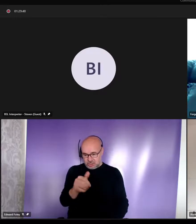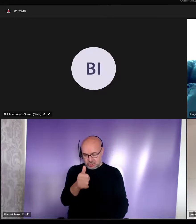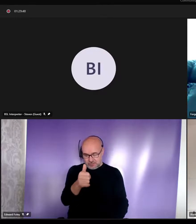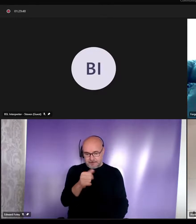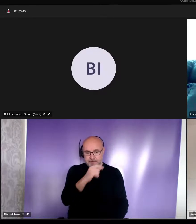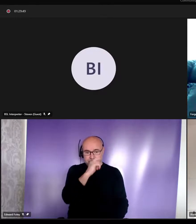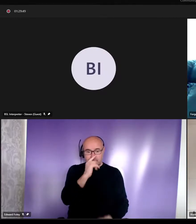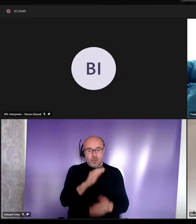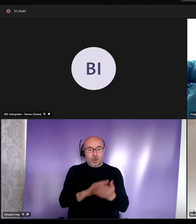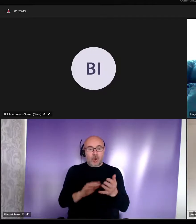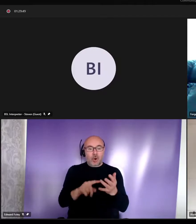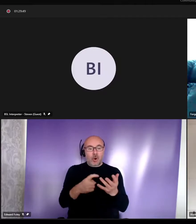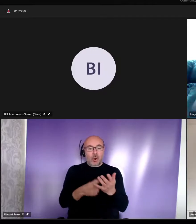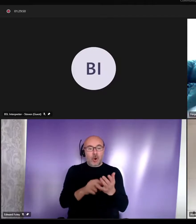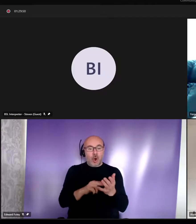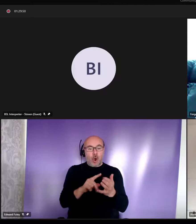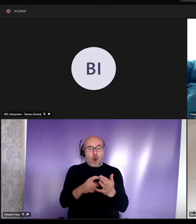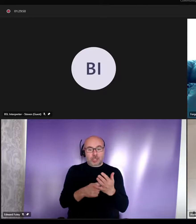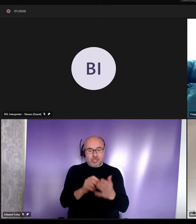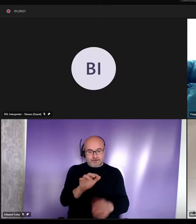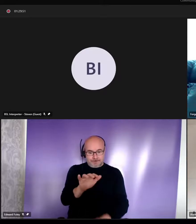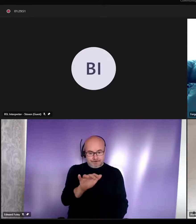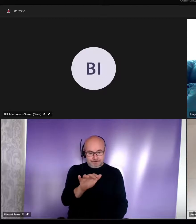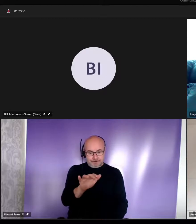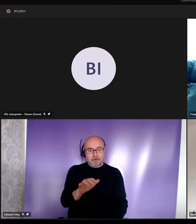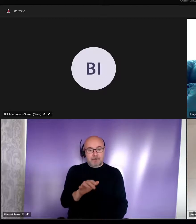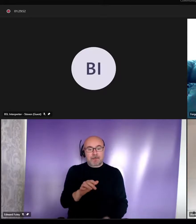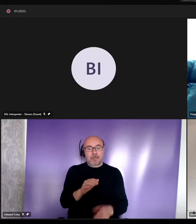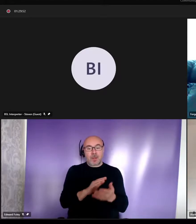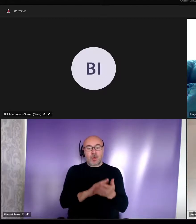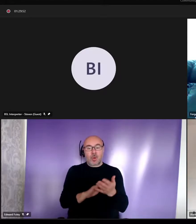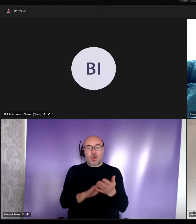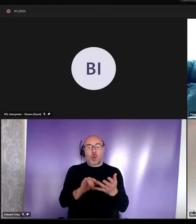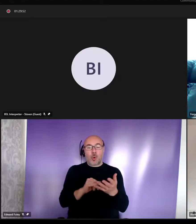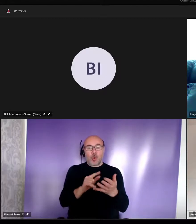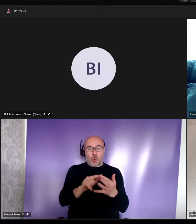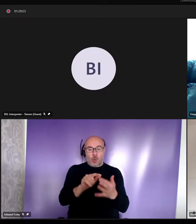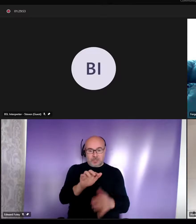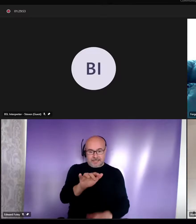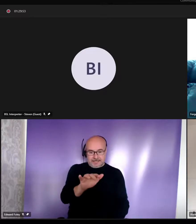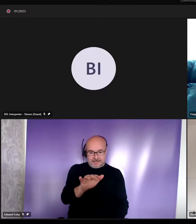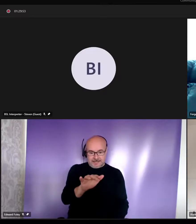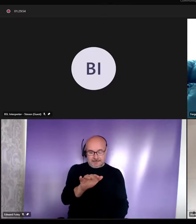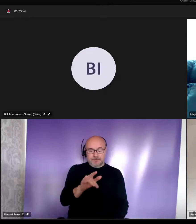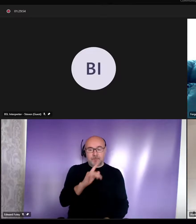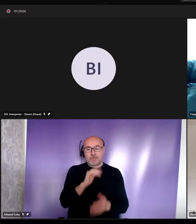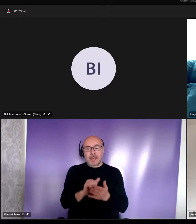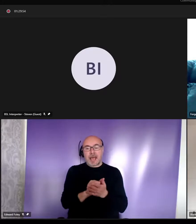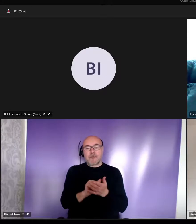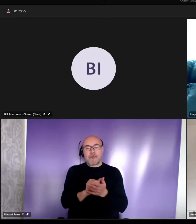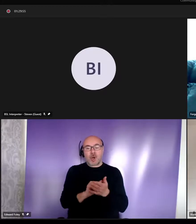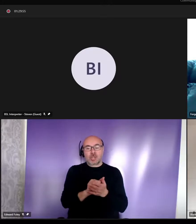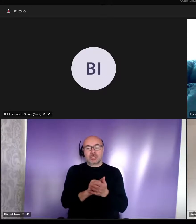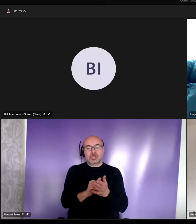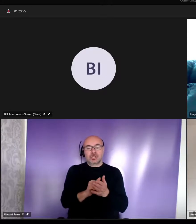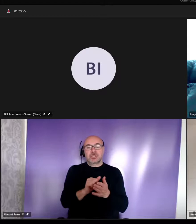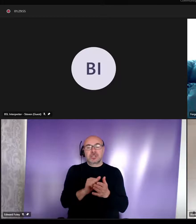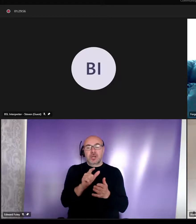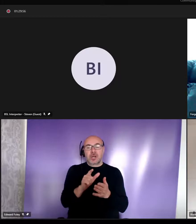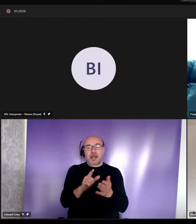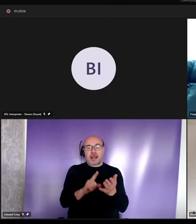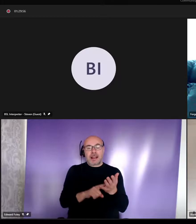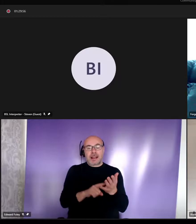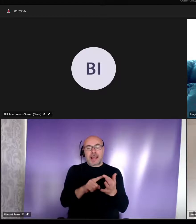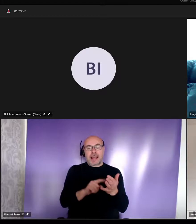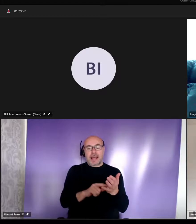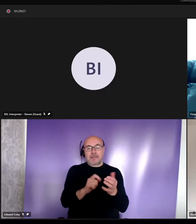Horn is present, as is Councillor Hose. We have apologies for Councillor LeBlanc